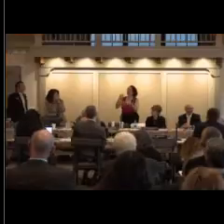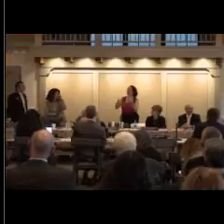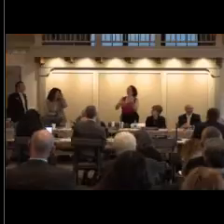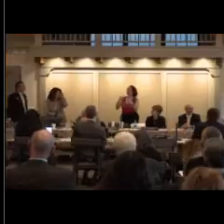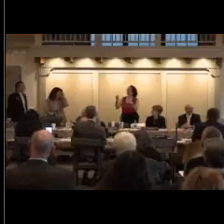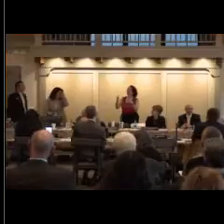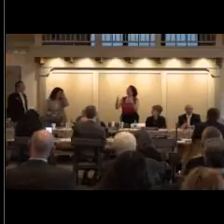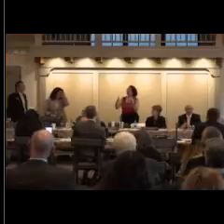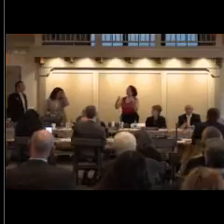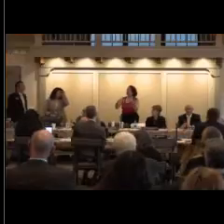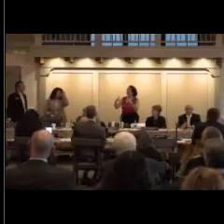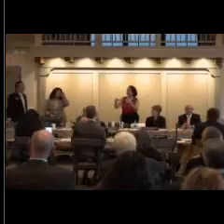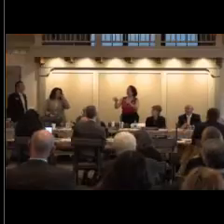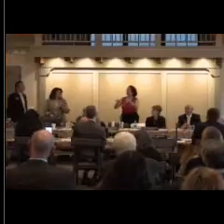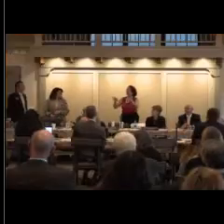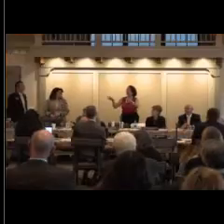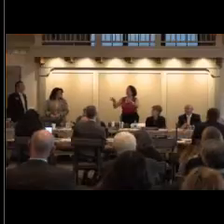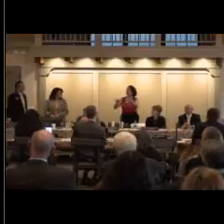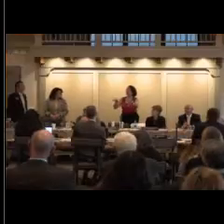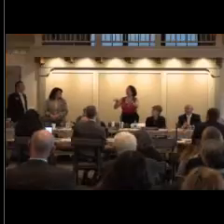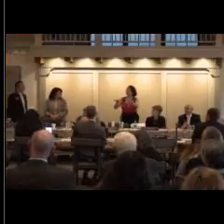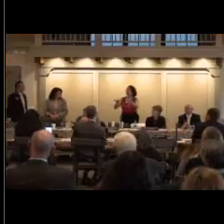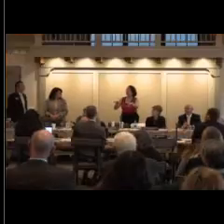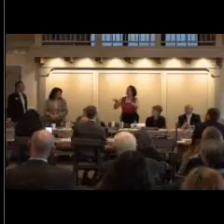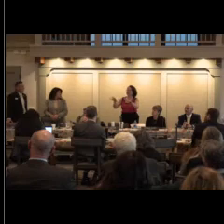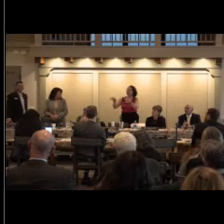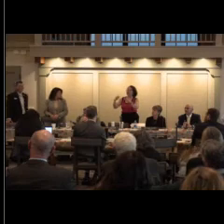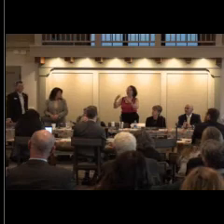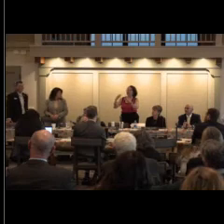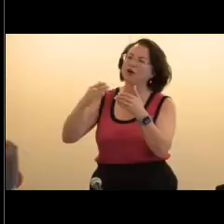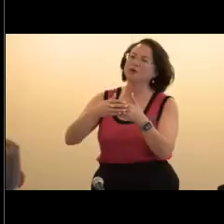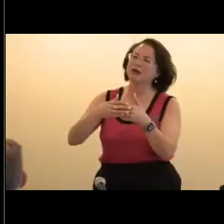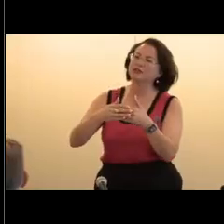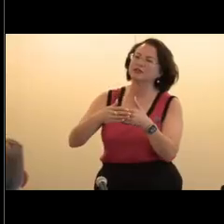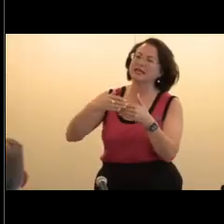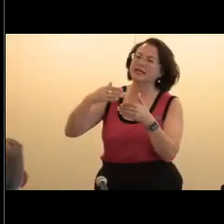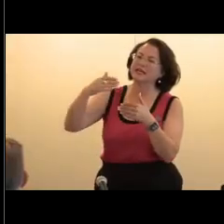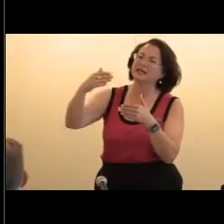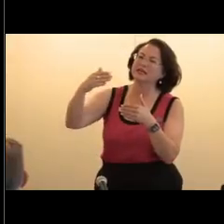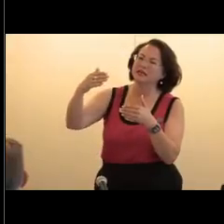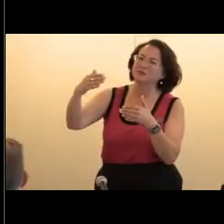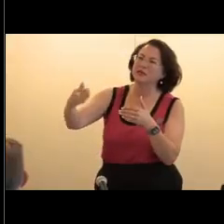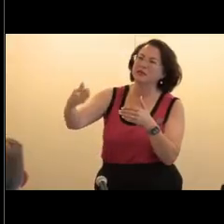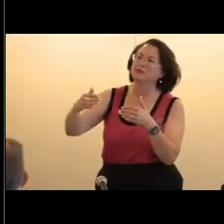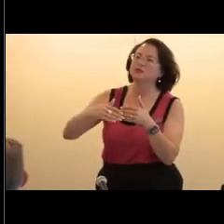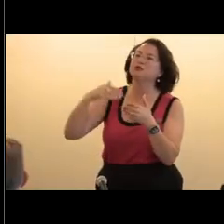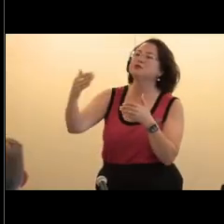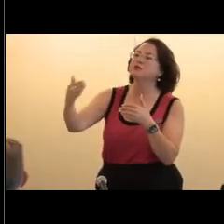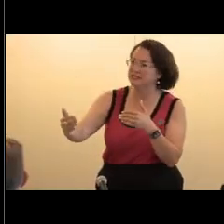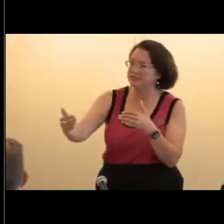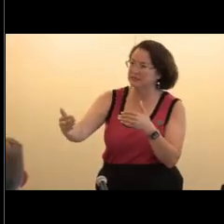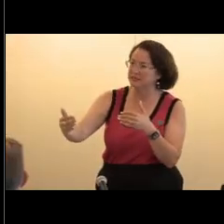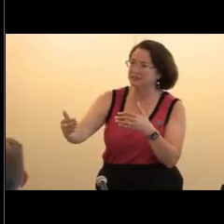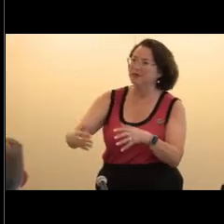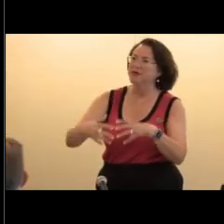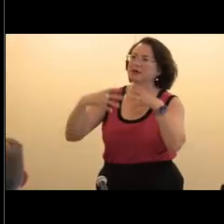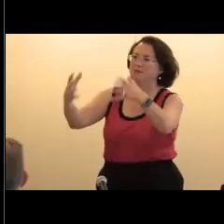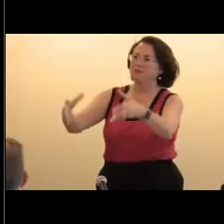many passengers, are you taking passengers, are you just testing it out? And are you actually getting people new to the